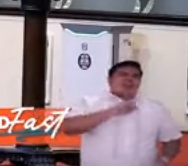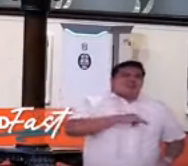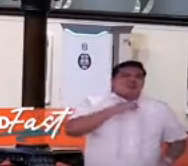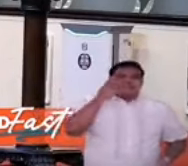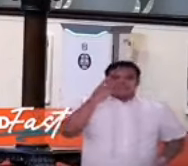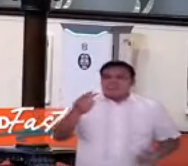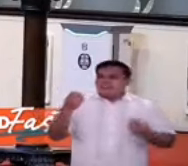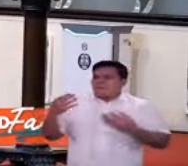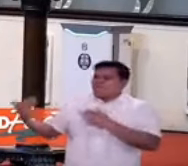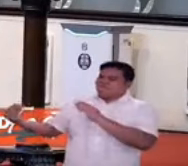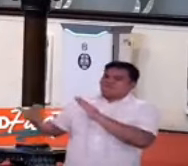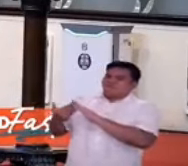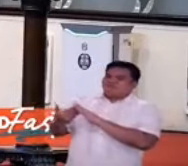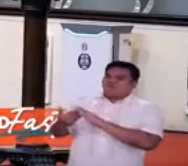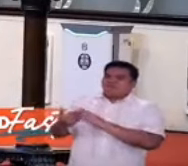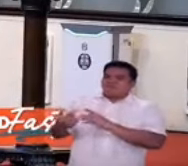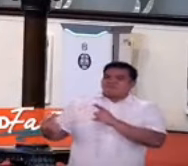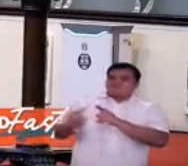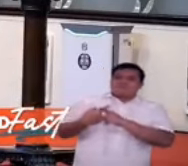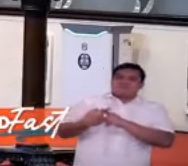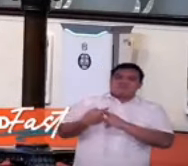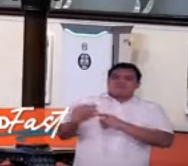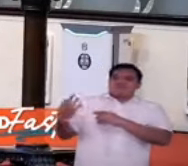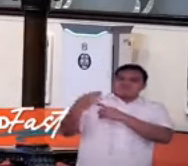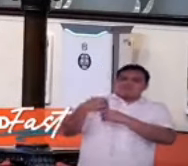so many statements that we hear from people, oh,